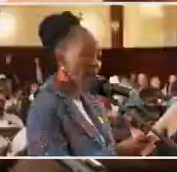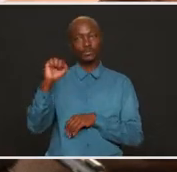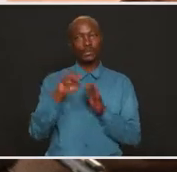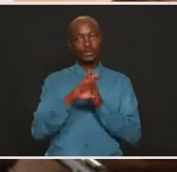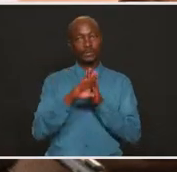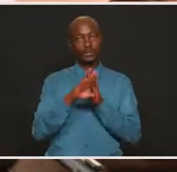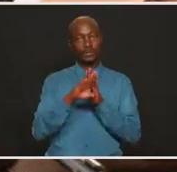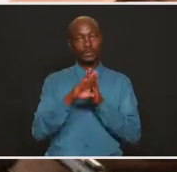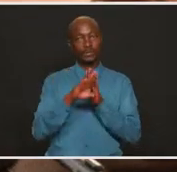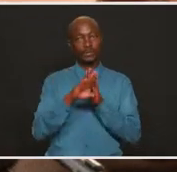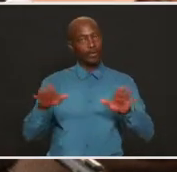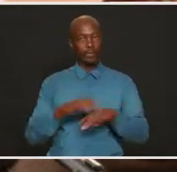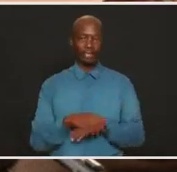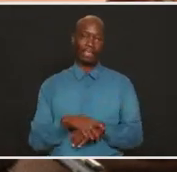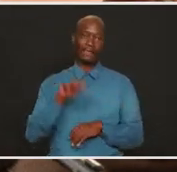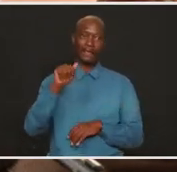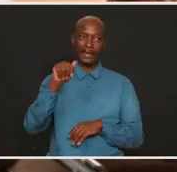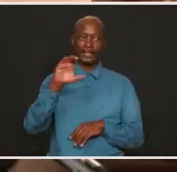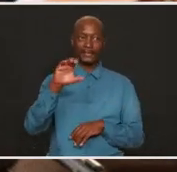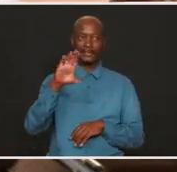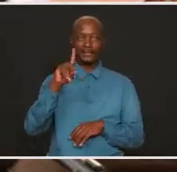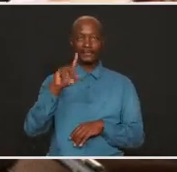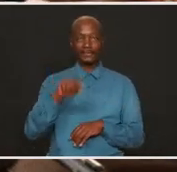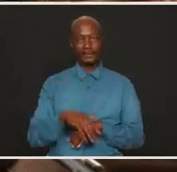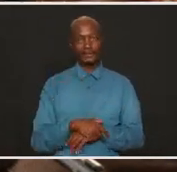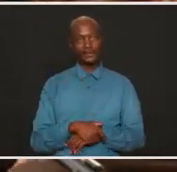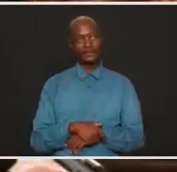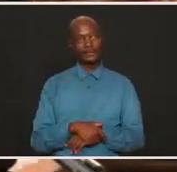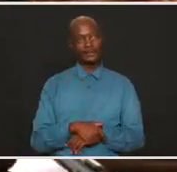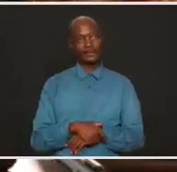the Bella Bill outright the acdp